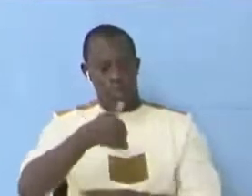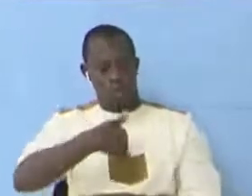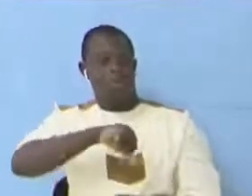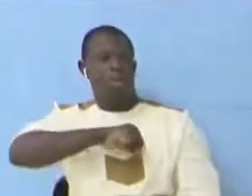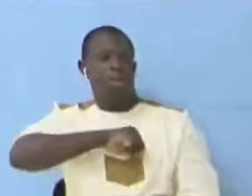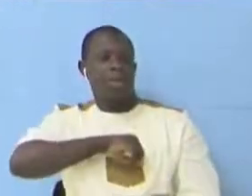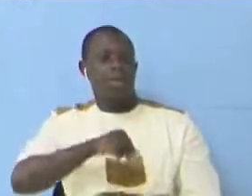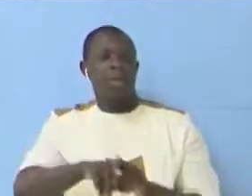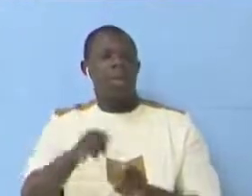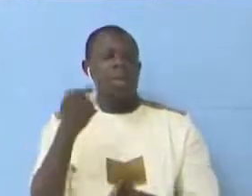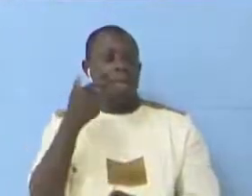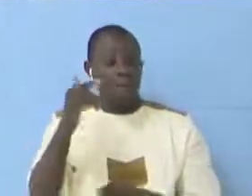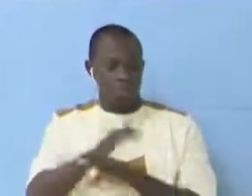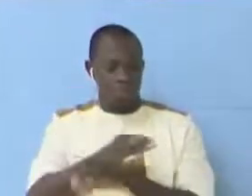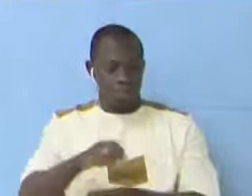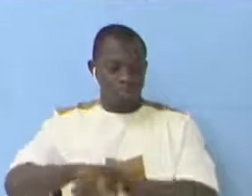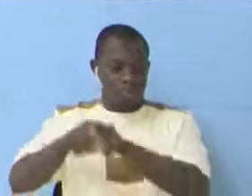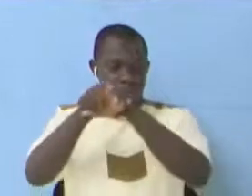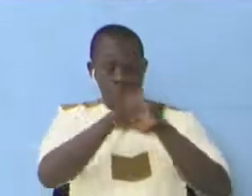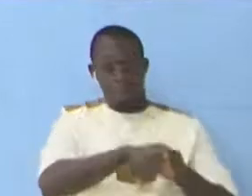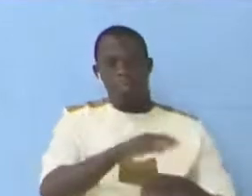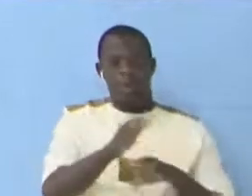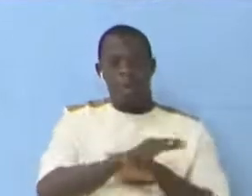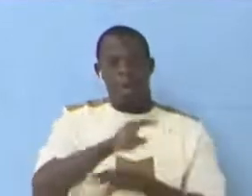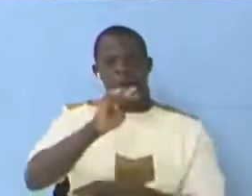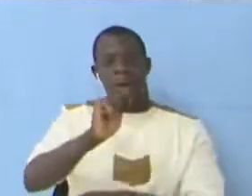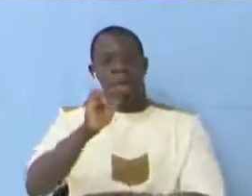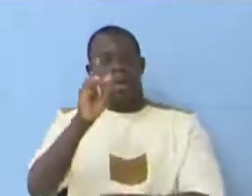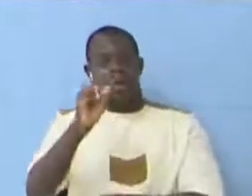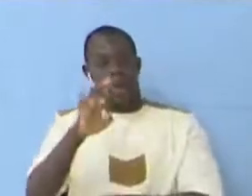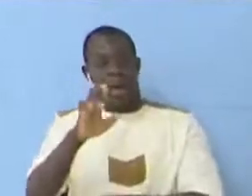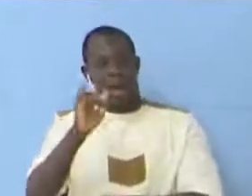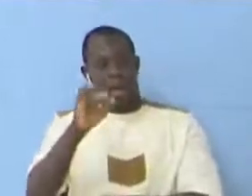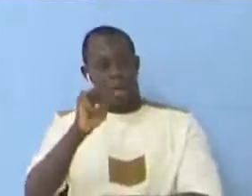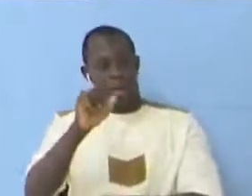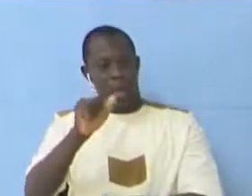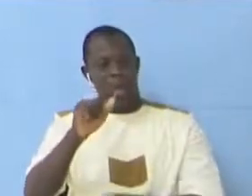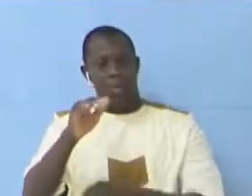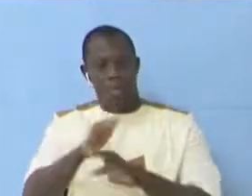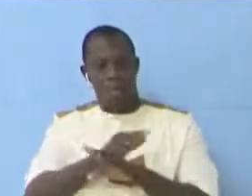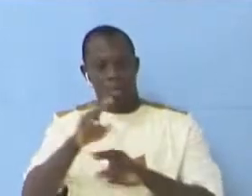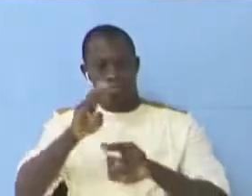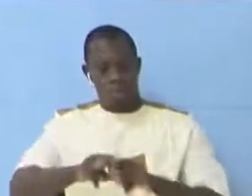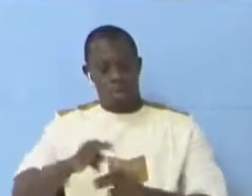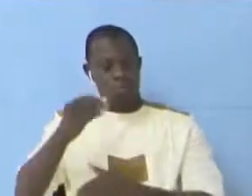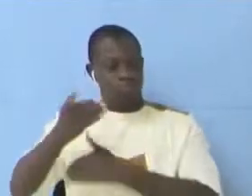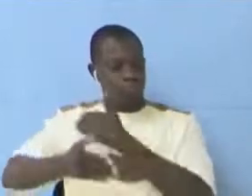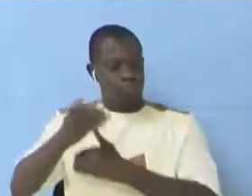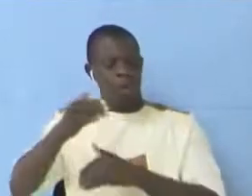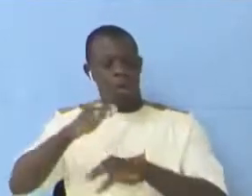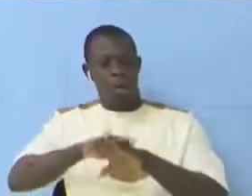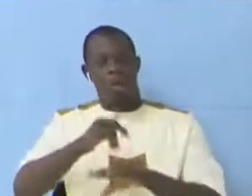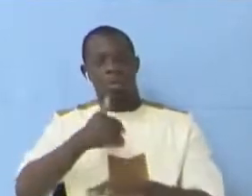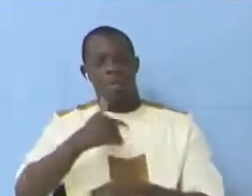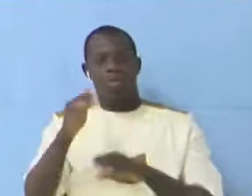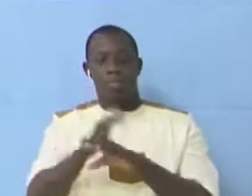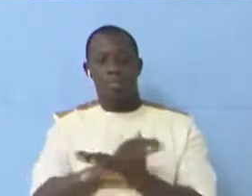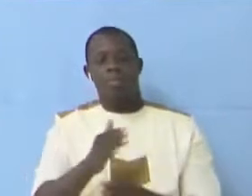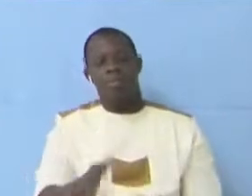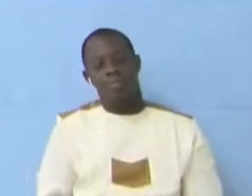The day I was brought in, it was Alaji Moore who came and sat next to me. When I